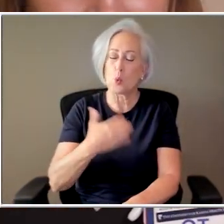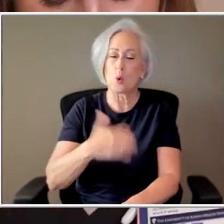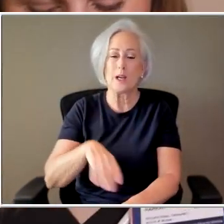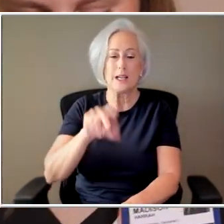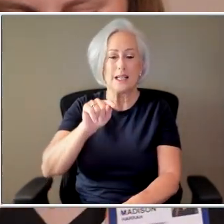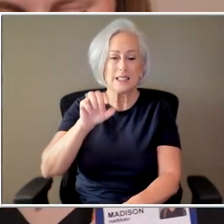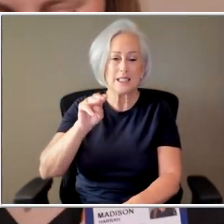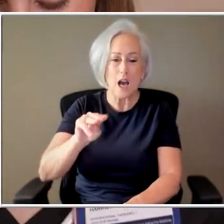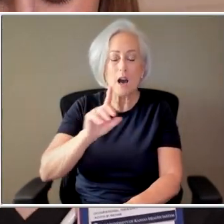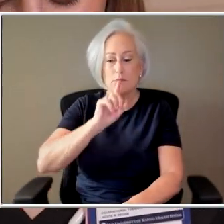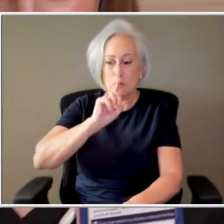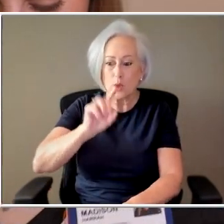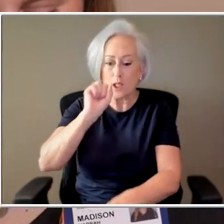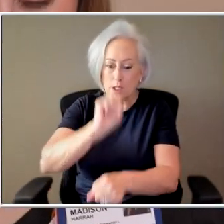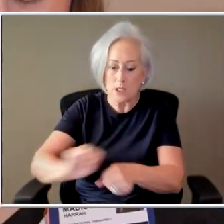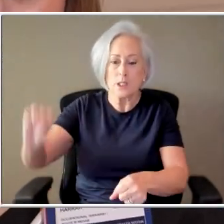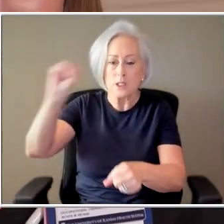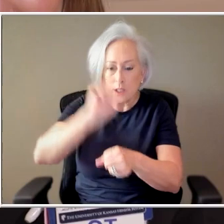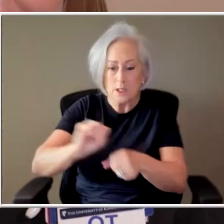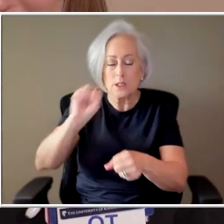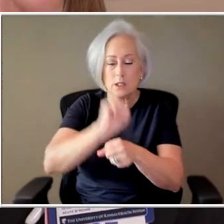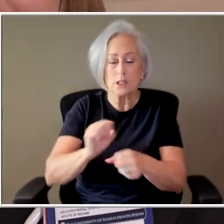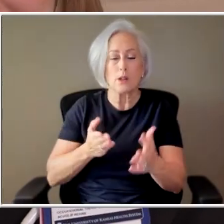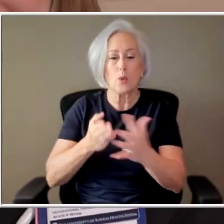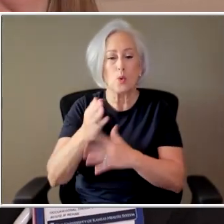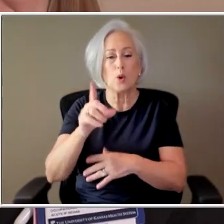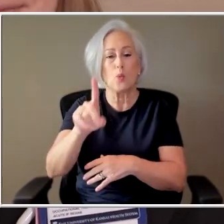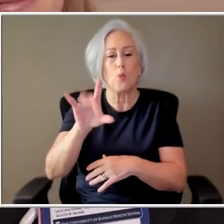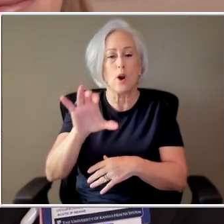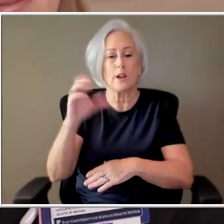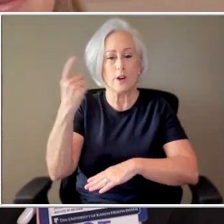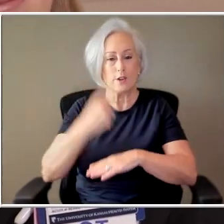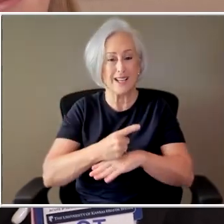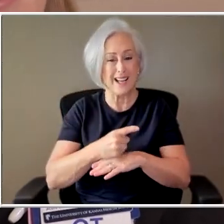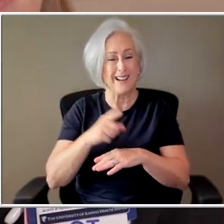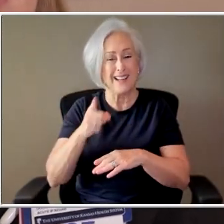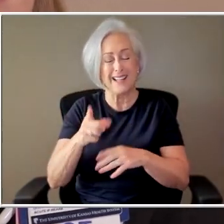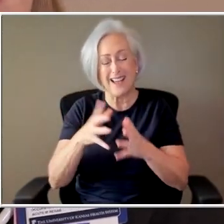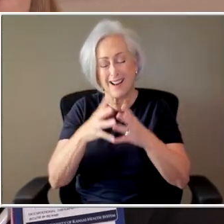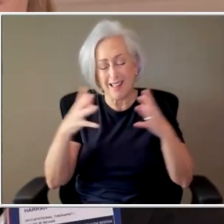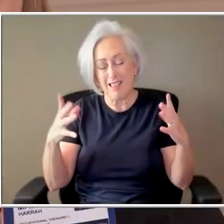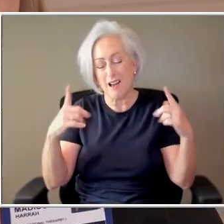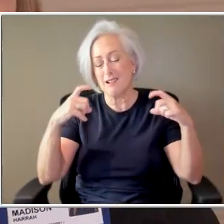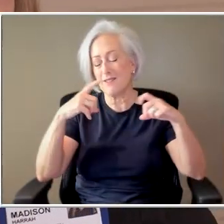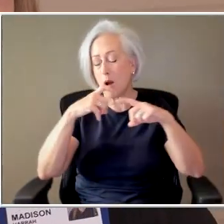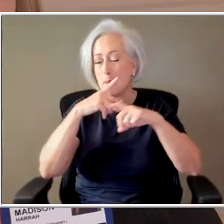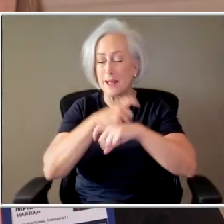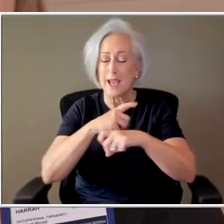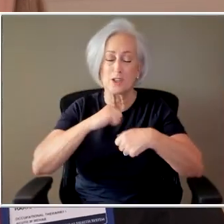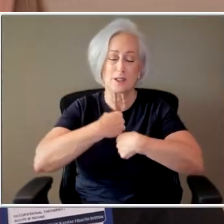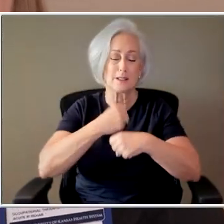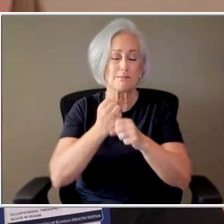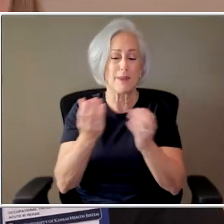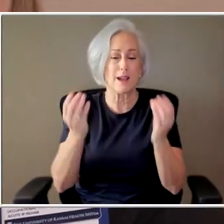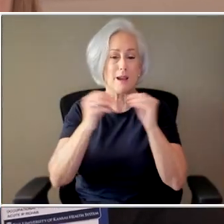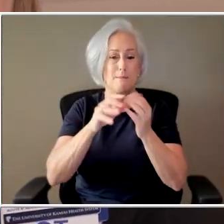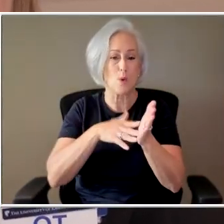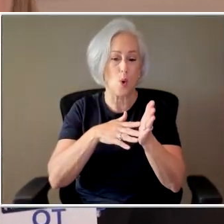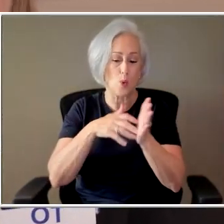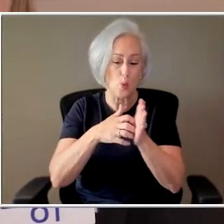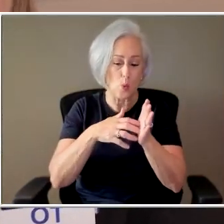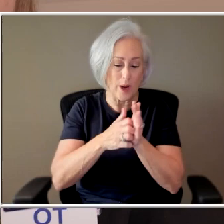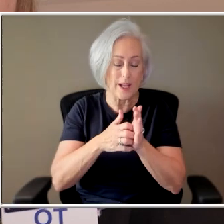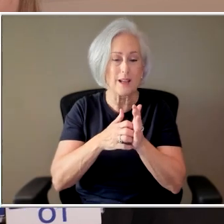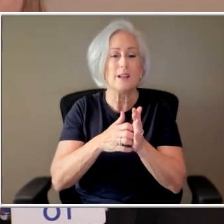For example, after several complications that left him progressively weak, we worked on for several weeks just on standing